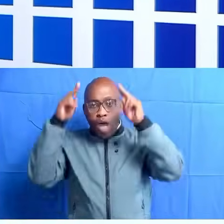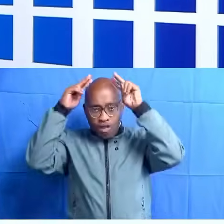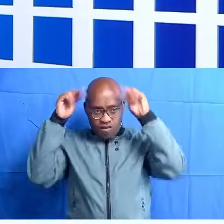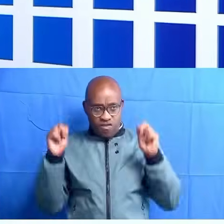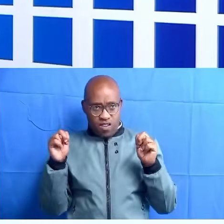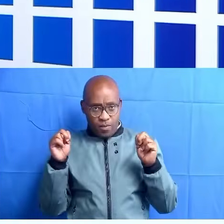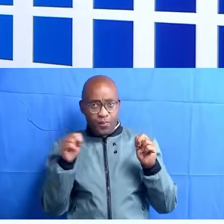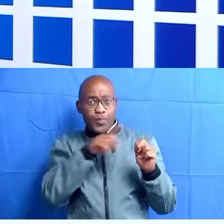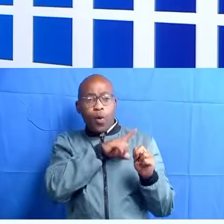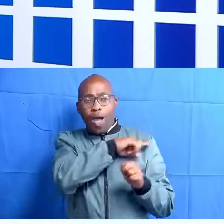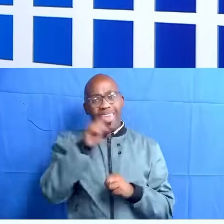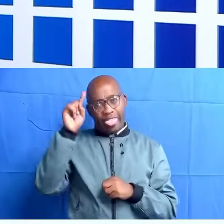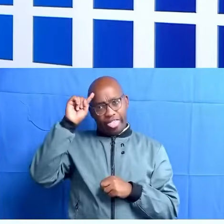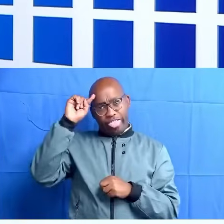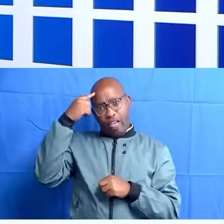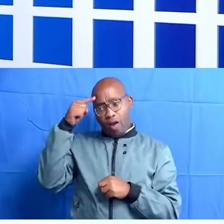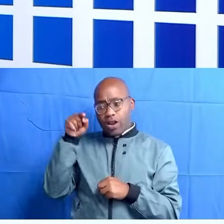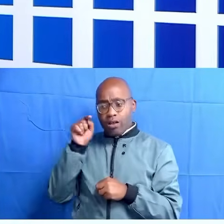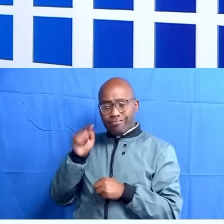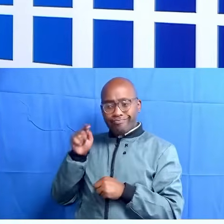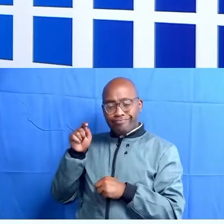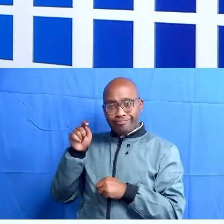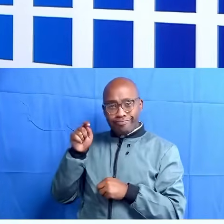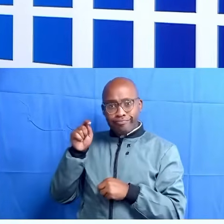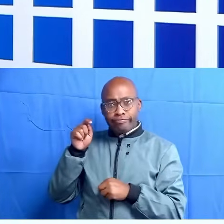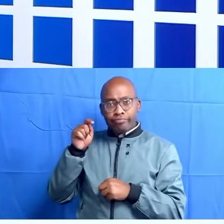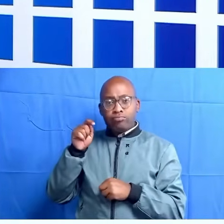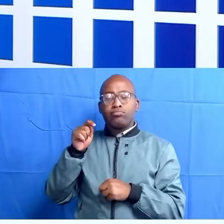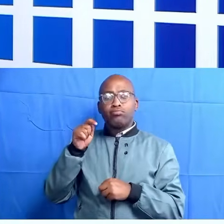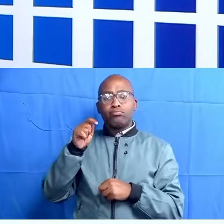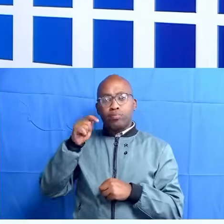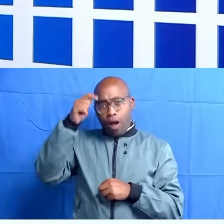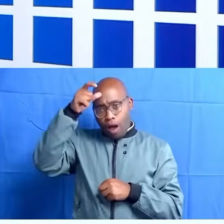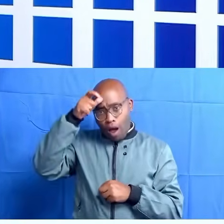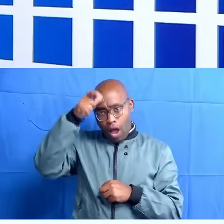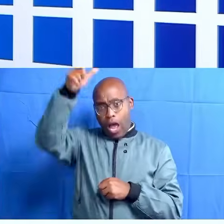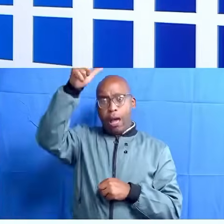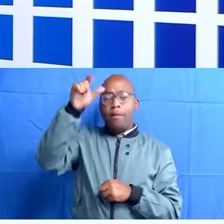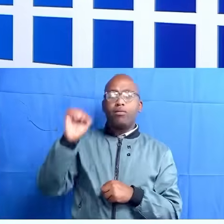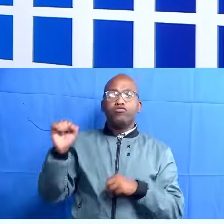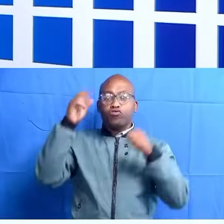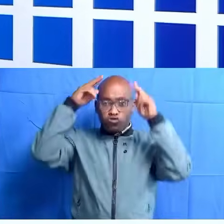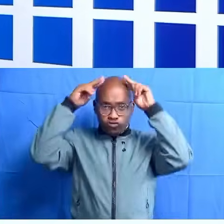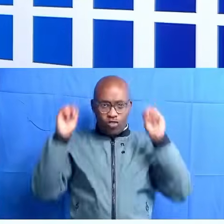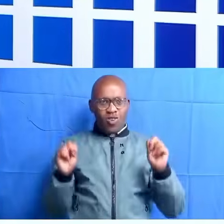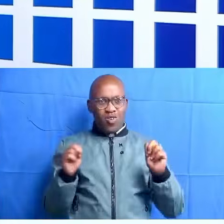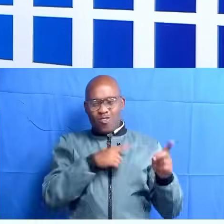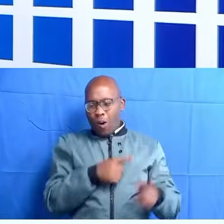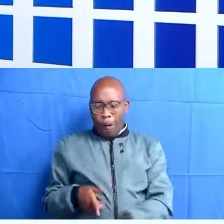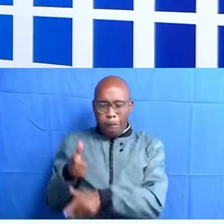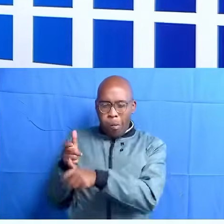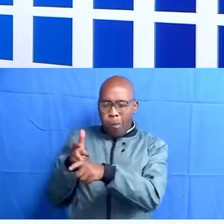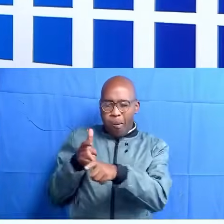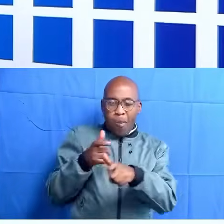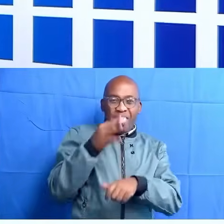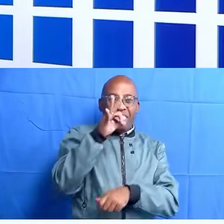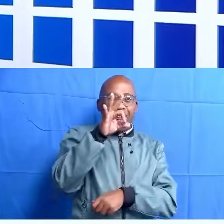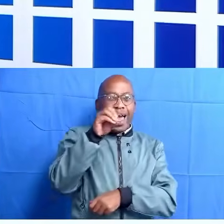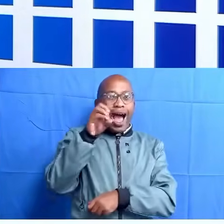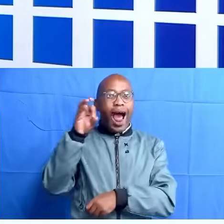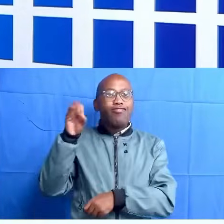that this village were the headquarters of the Viet Congs, and they killed about 300